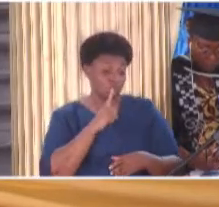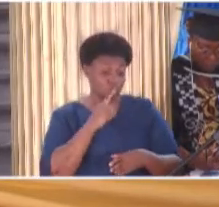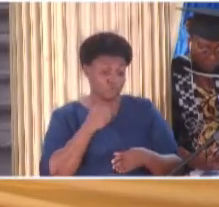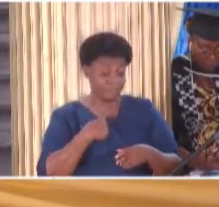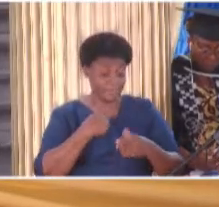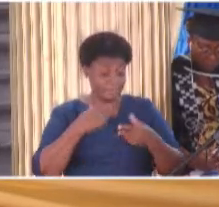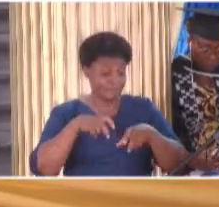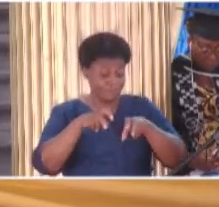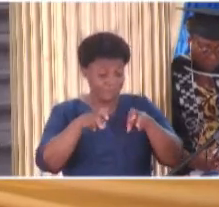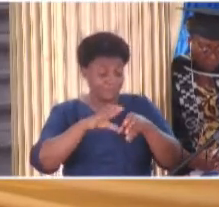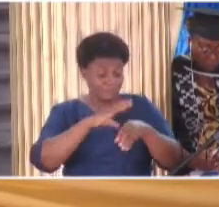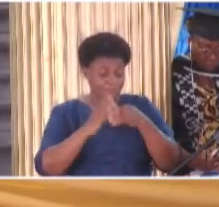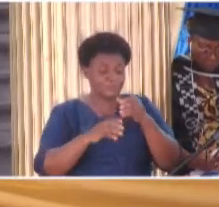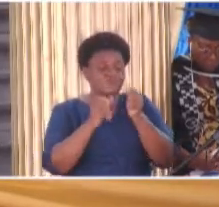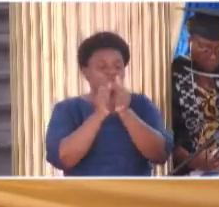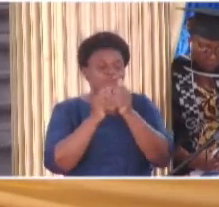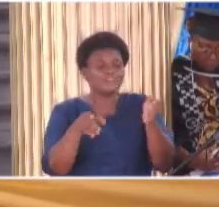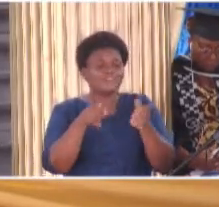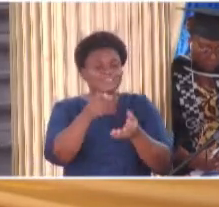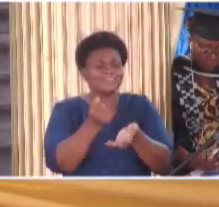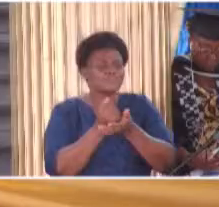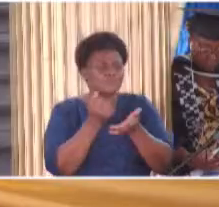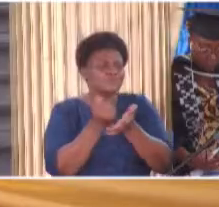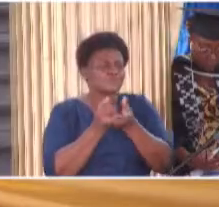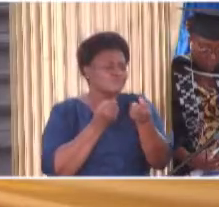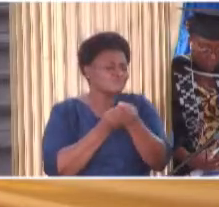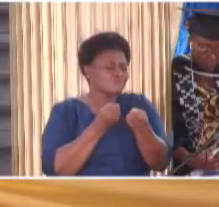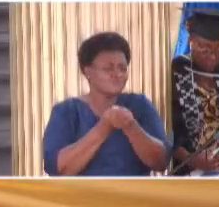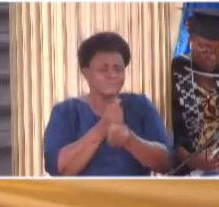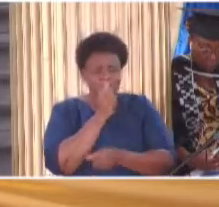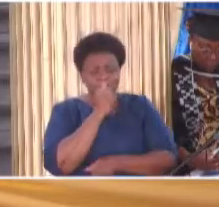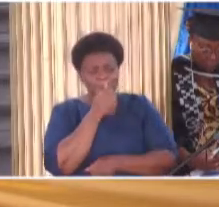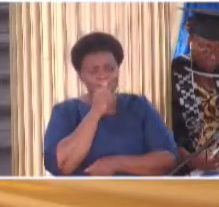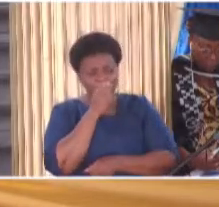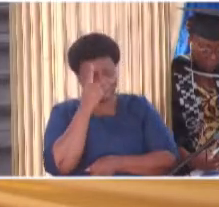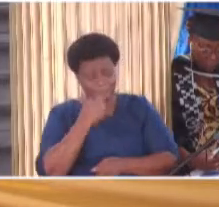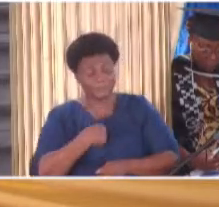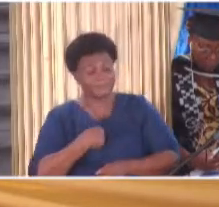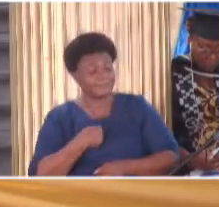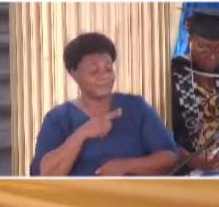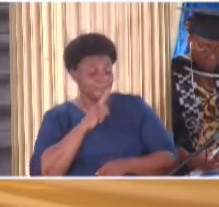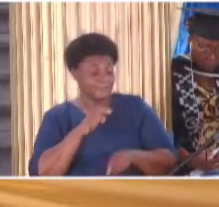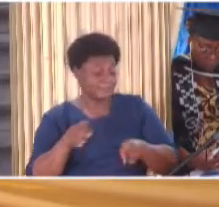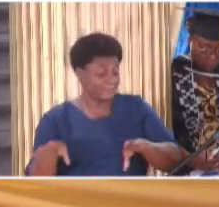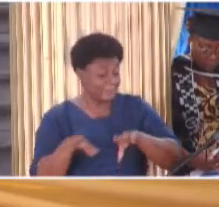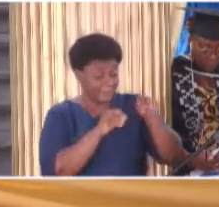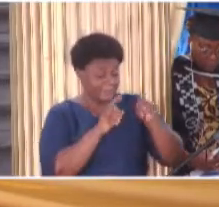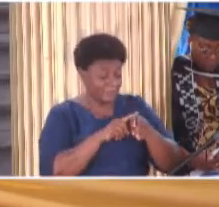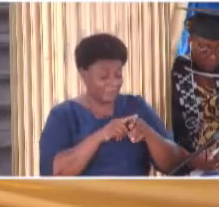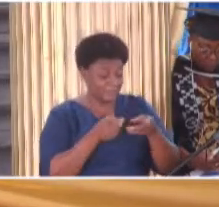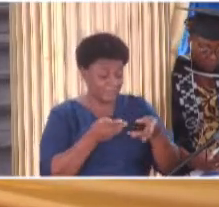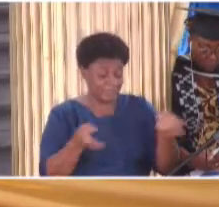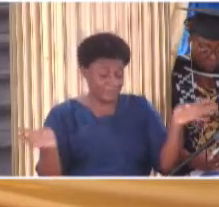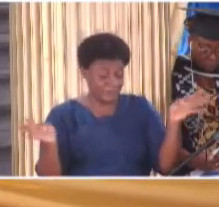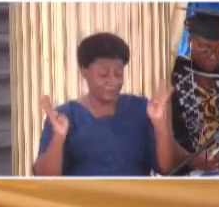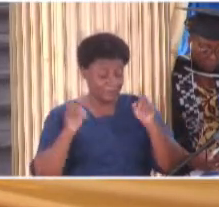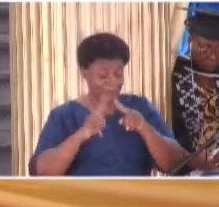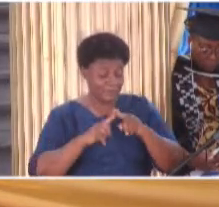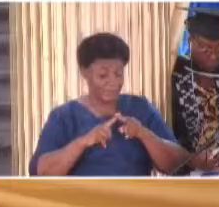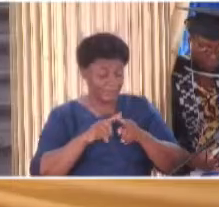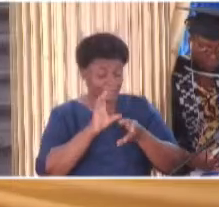accomplished without the contributed support and patience. As we leave the halls of the University of Ghana's College of